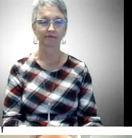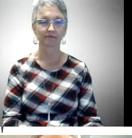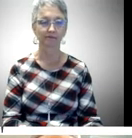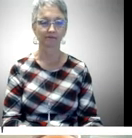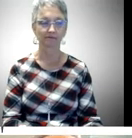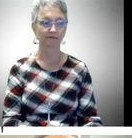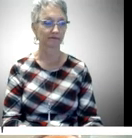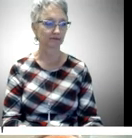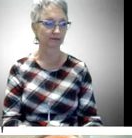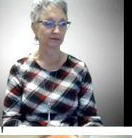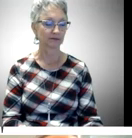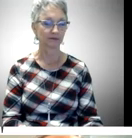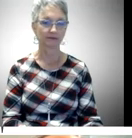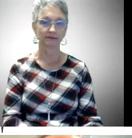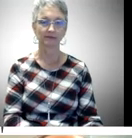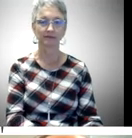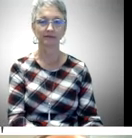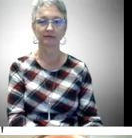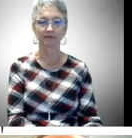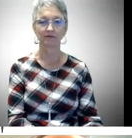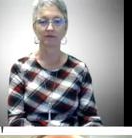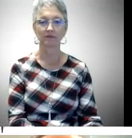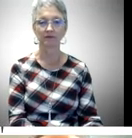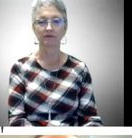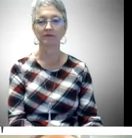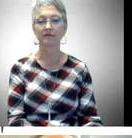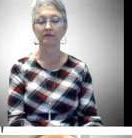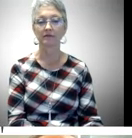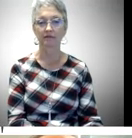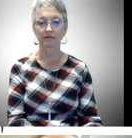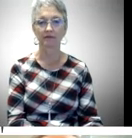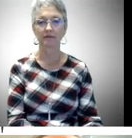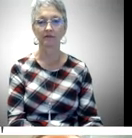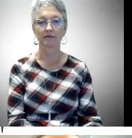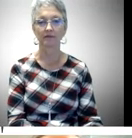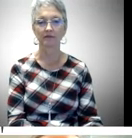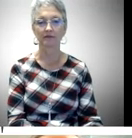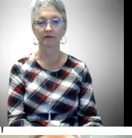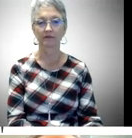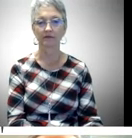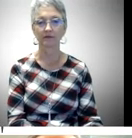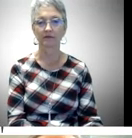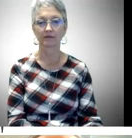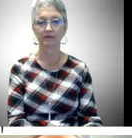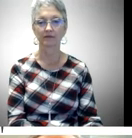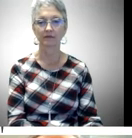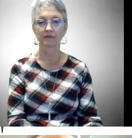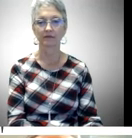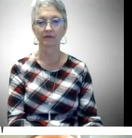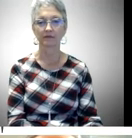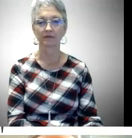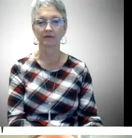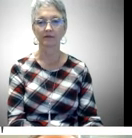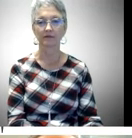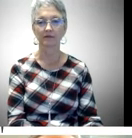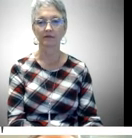And again, which is pretty amazing, we had our first pilot in 2009, and Texas is the first state in the union to